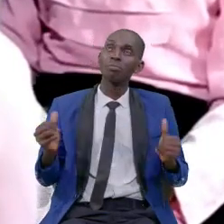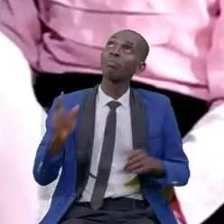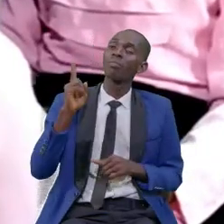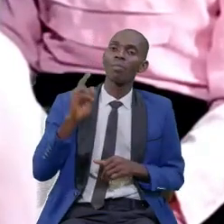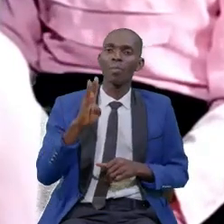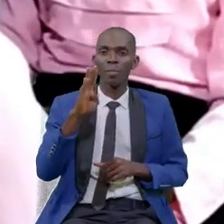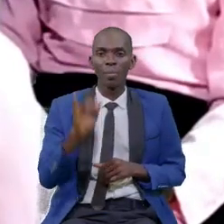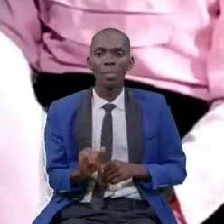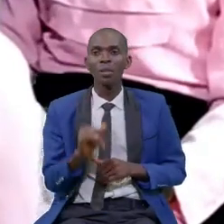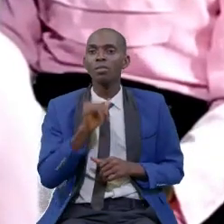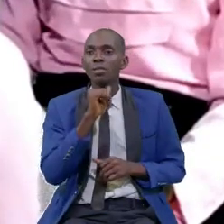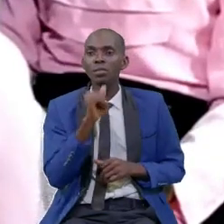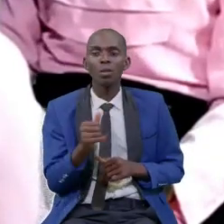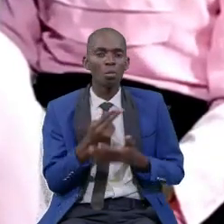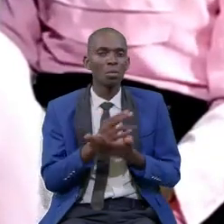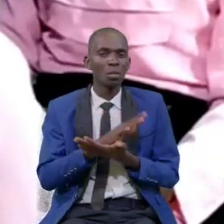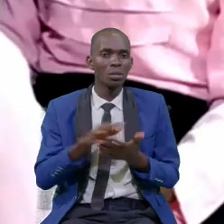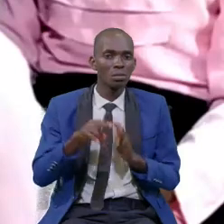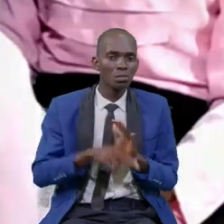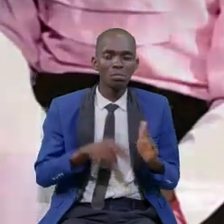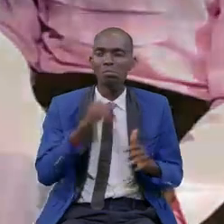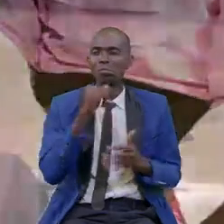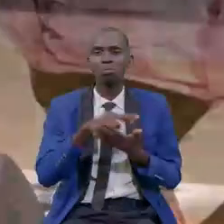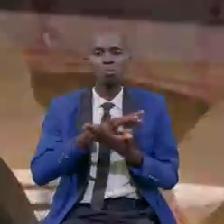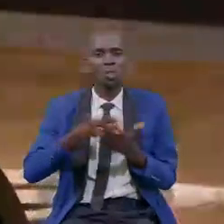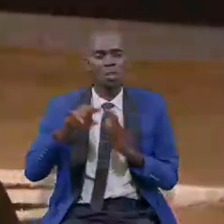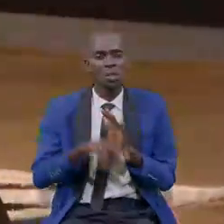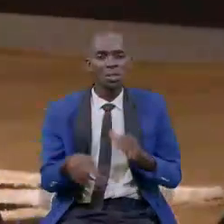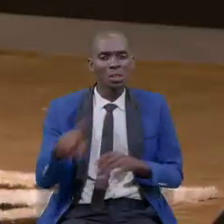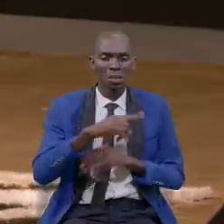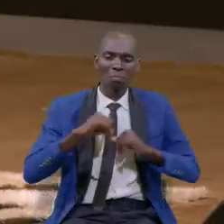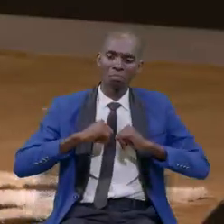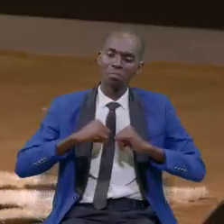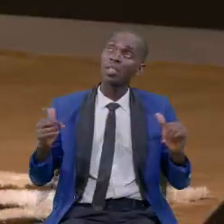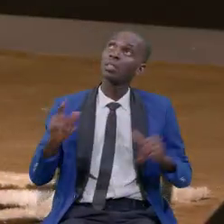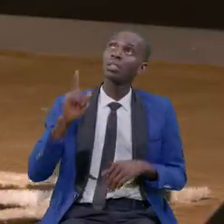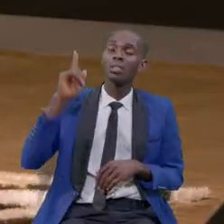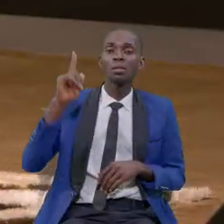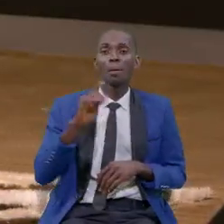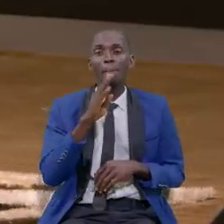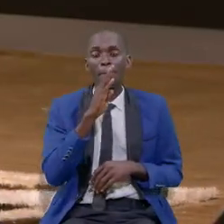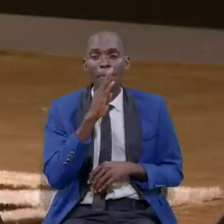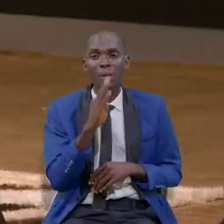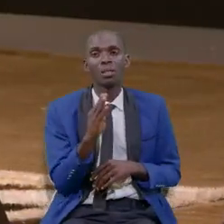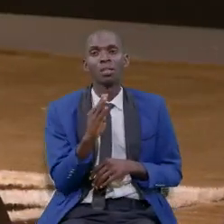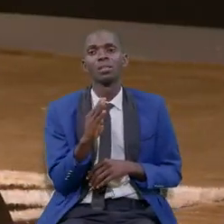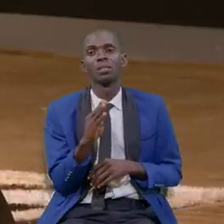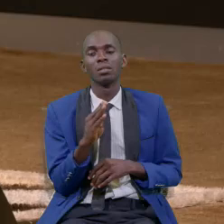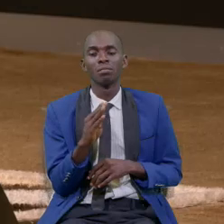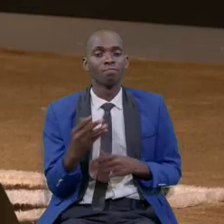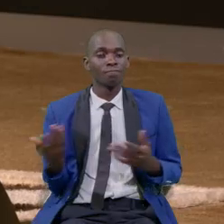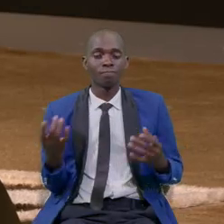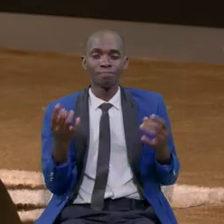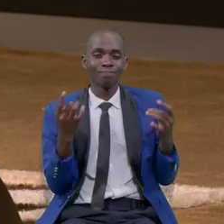By ungodliness, unrighteousness, they deny him. Being